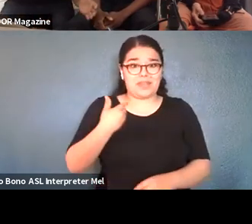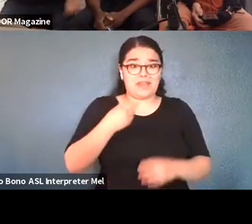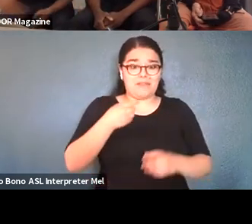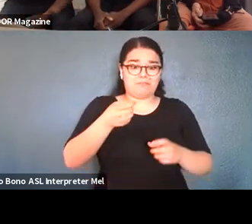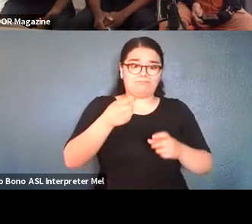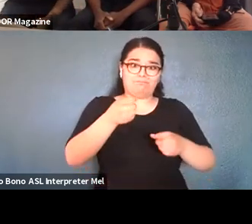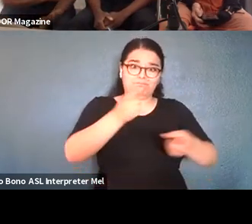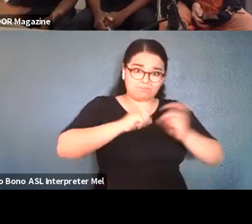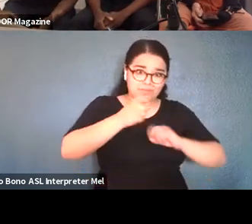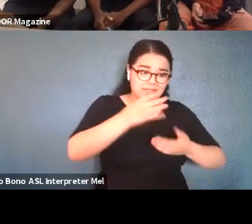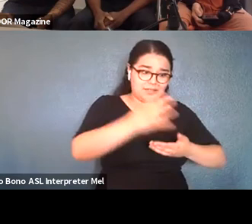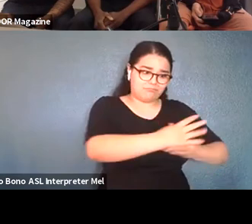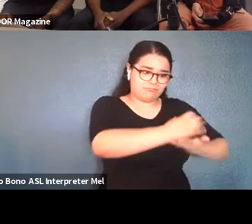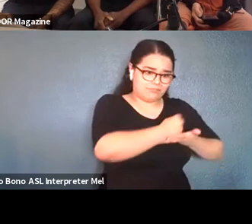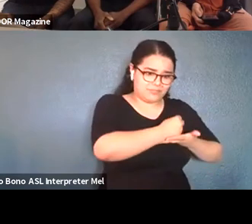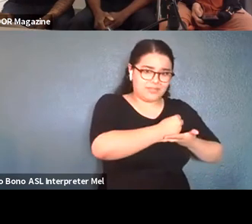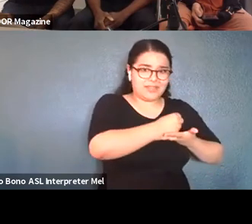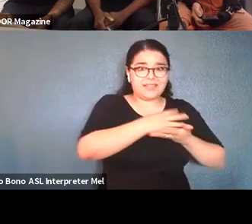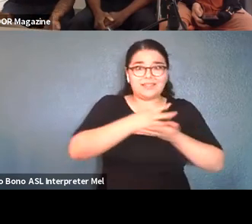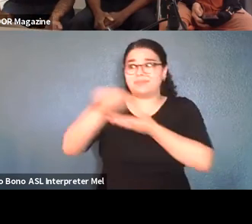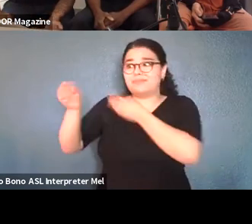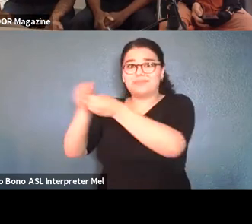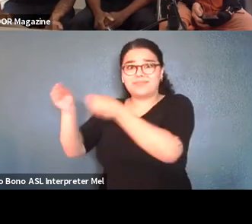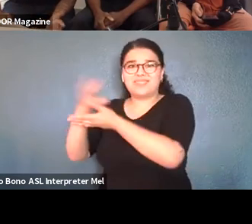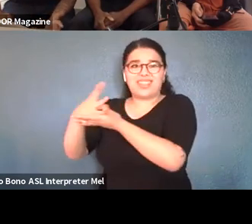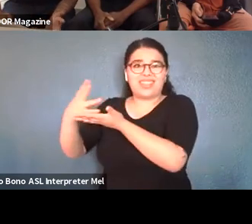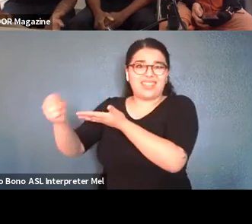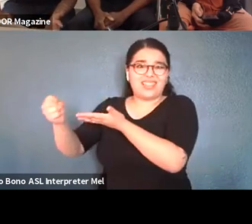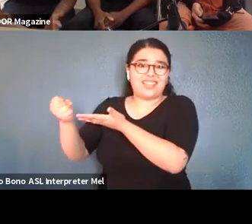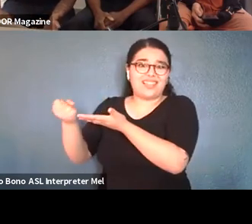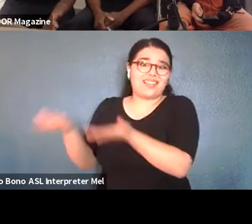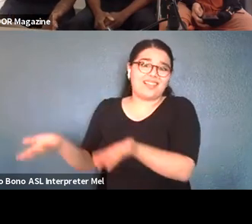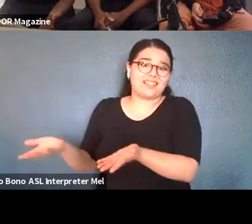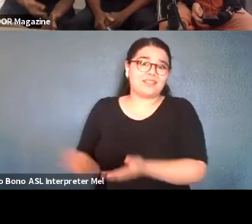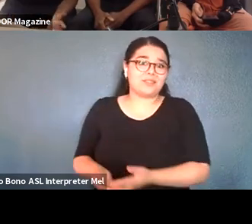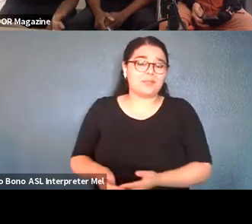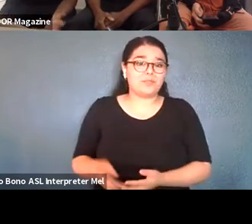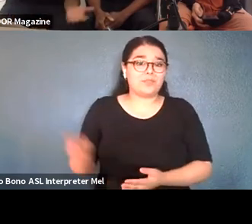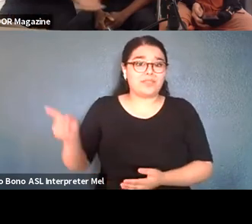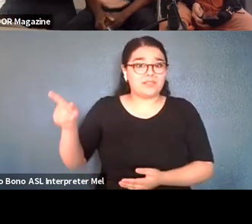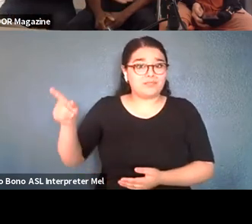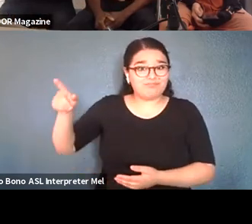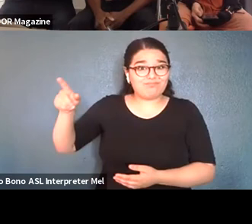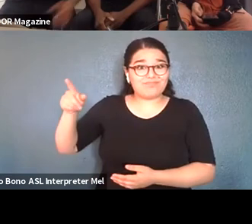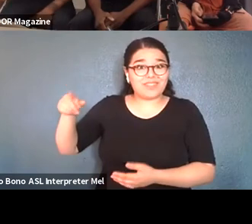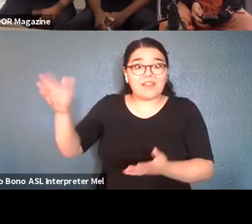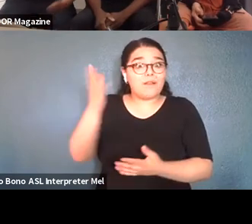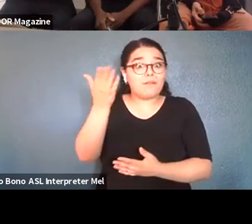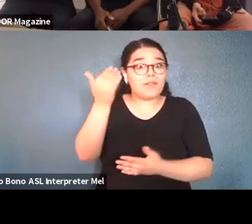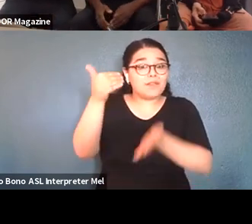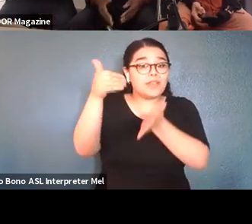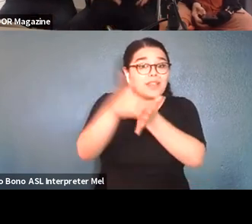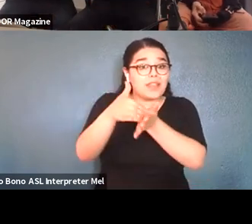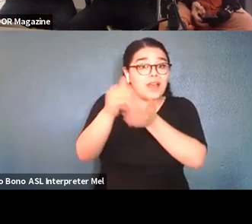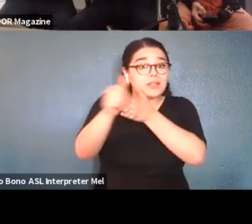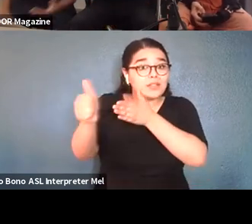ran out. That's why, like my brother Dick was saying, they are finding us with another 15,000. I don't know how they come